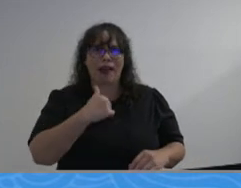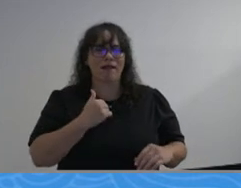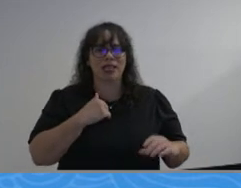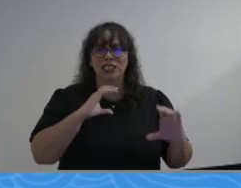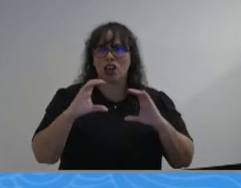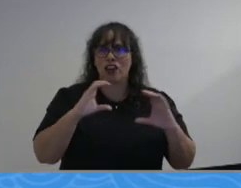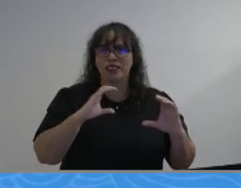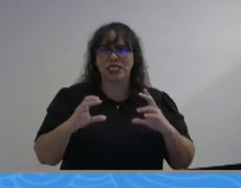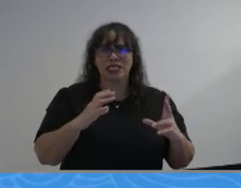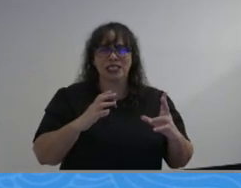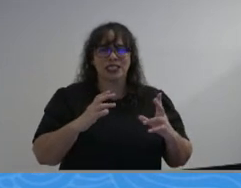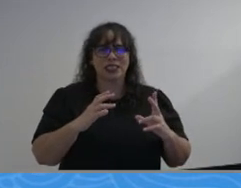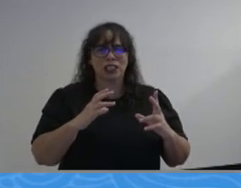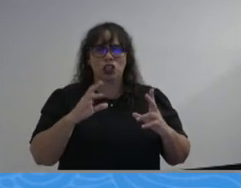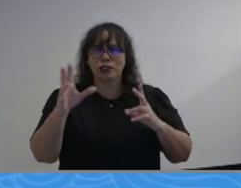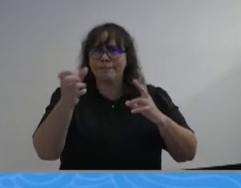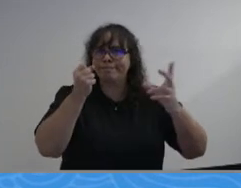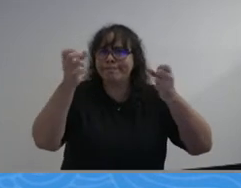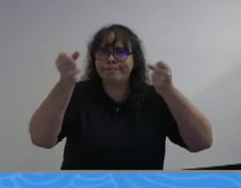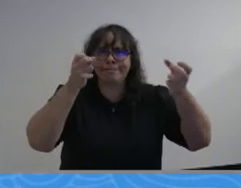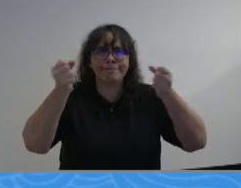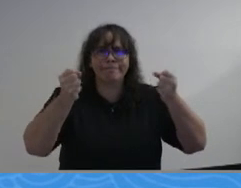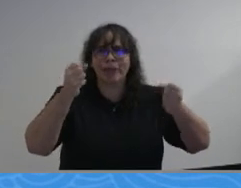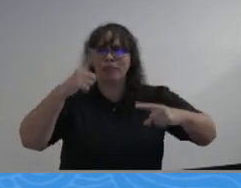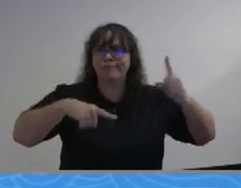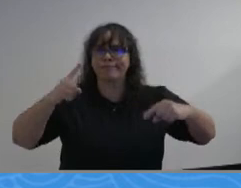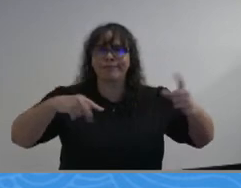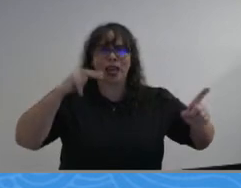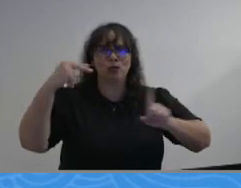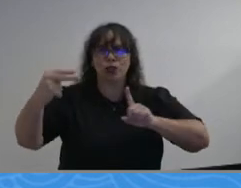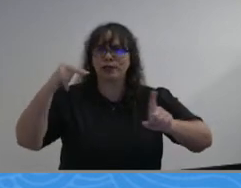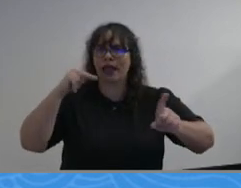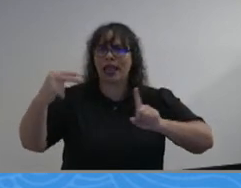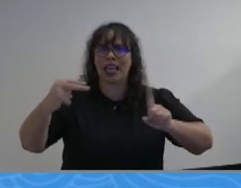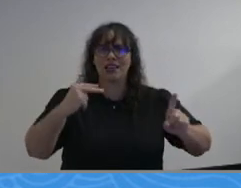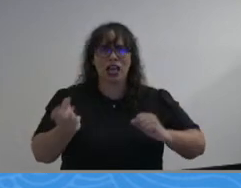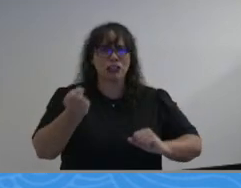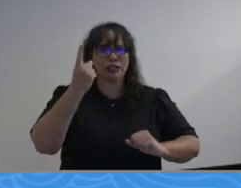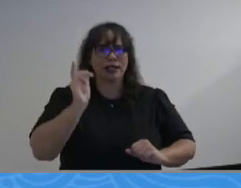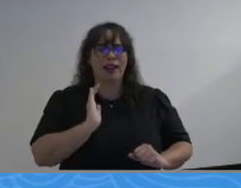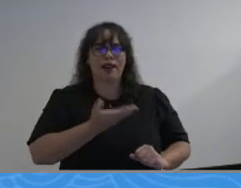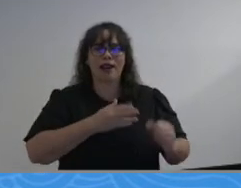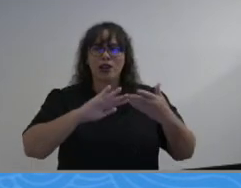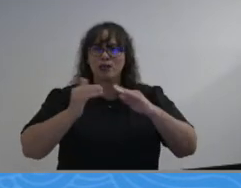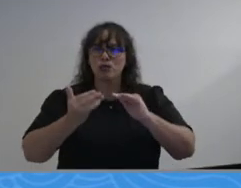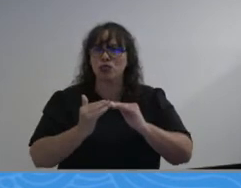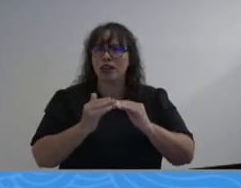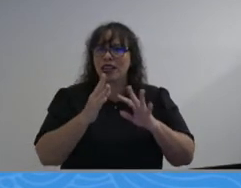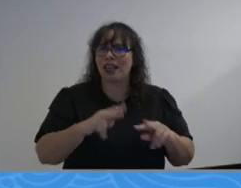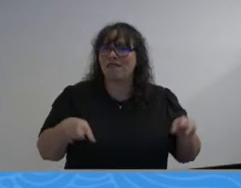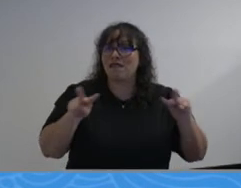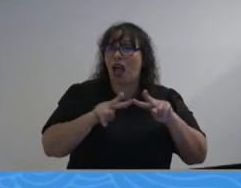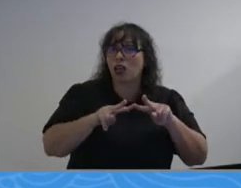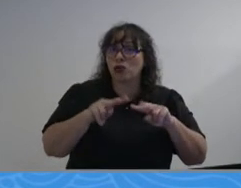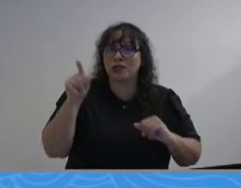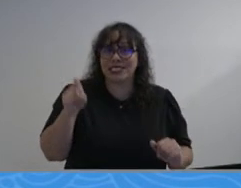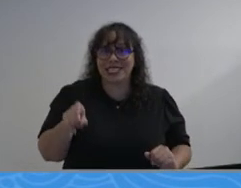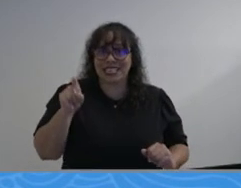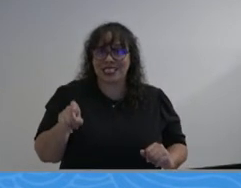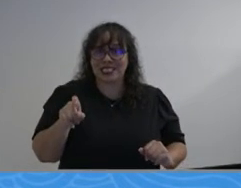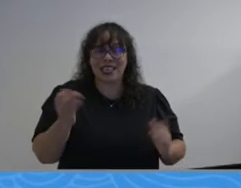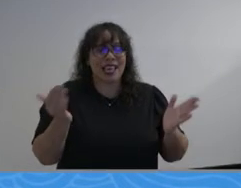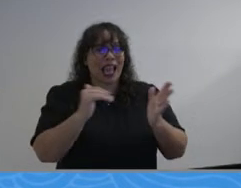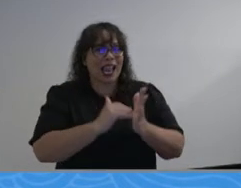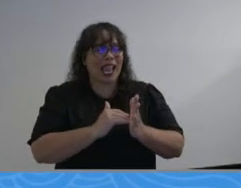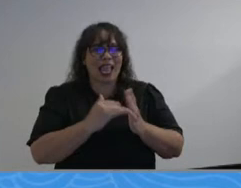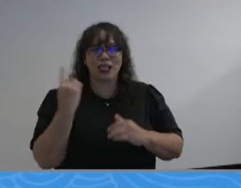conversations just to glean perspectives and also understand, right, what our community values and what our community needs. So again, as always,